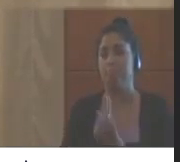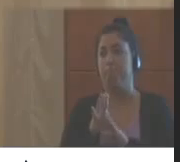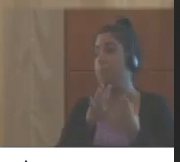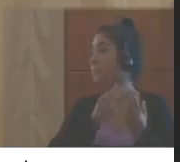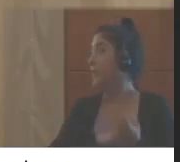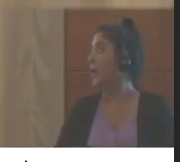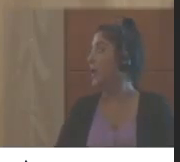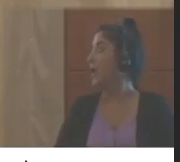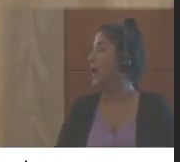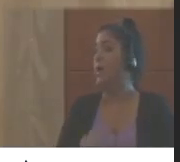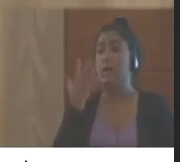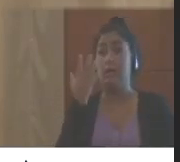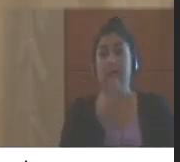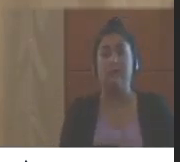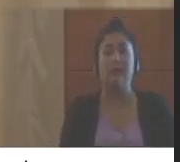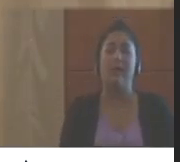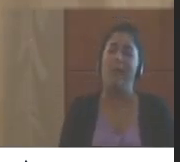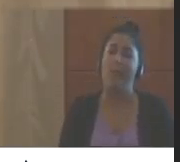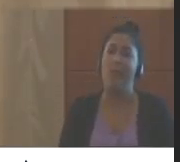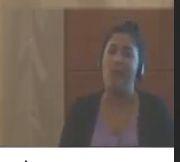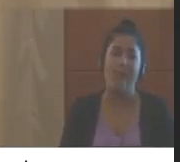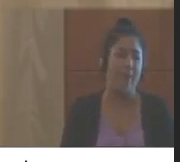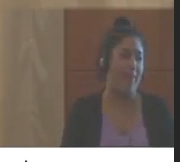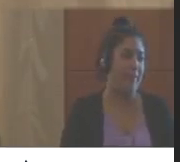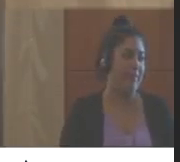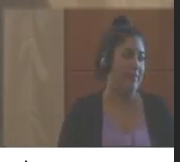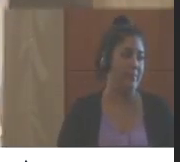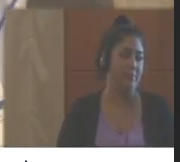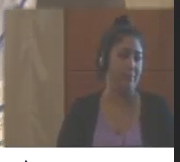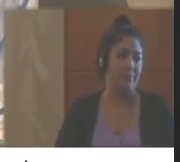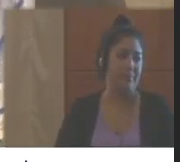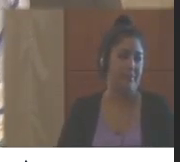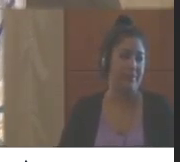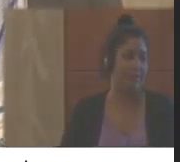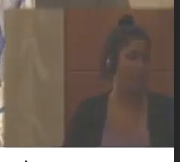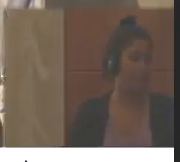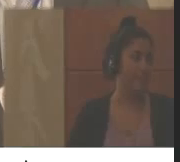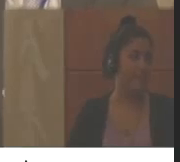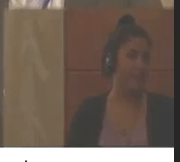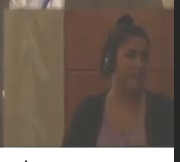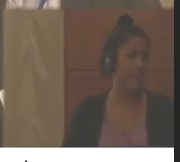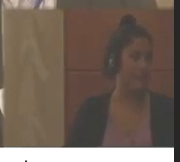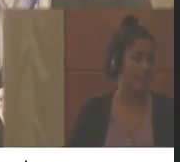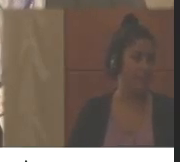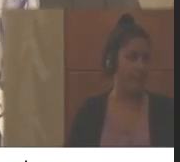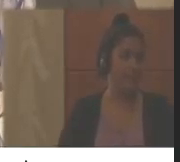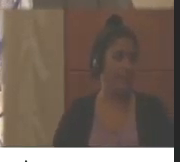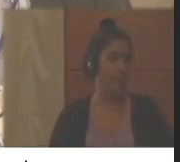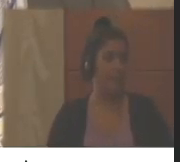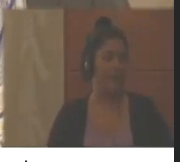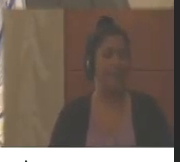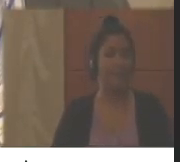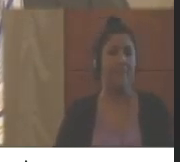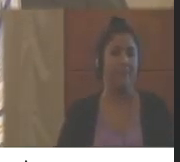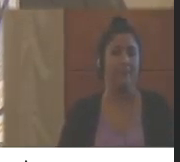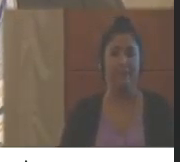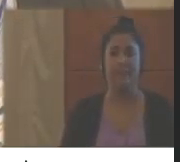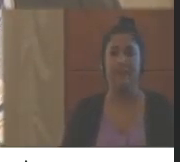to give the floor to Dr. Carlos Ivan Marquez, who is the General Director of the Unit for Disaster Risk Management of